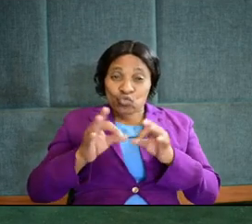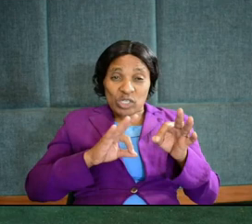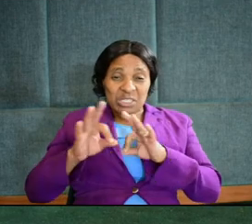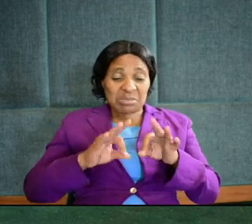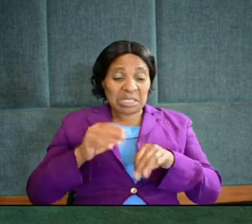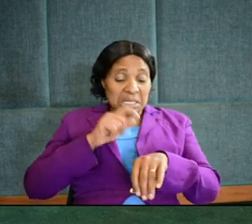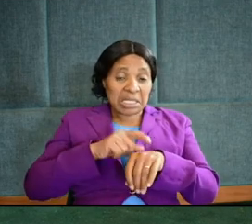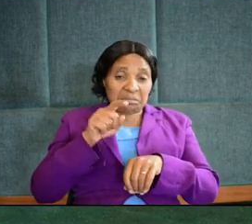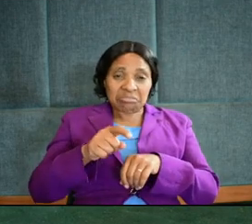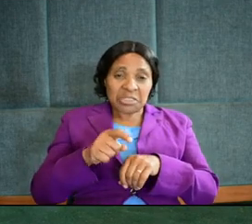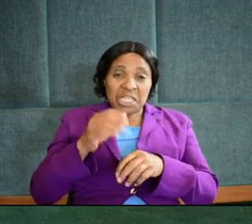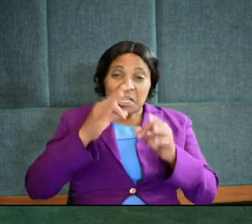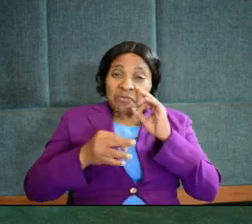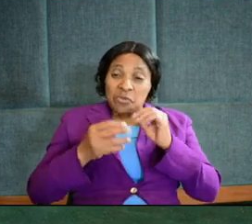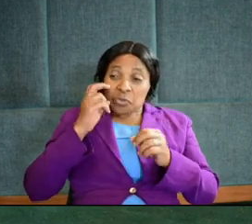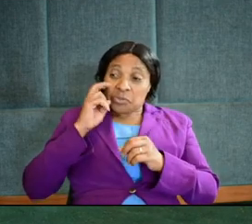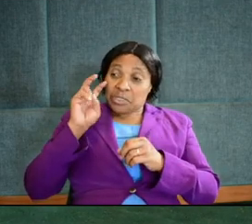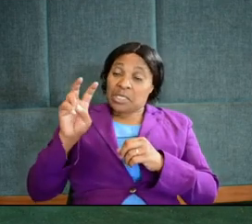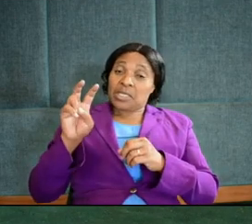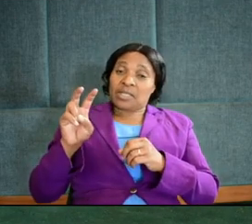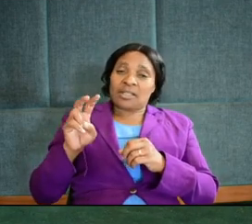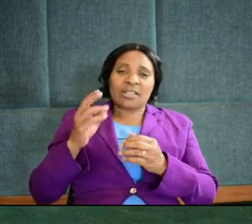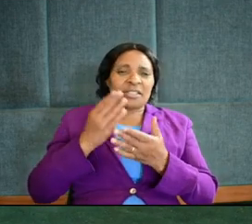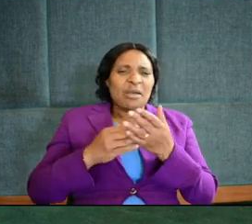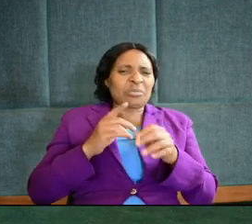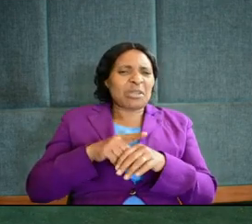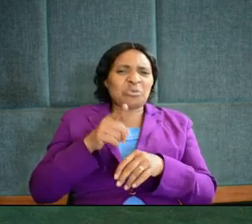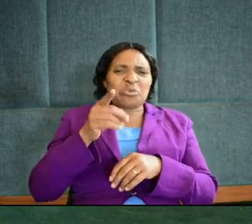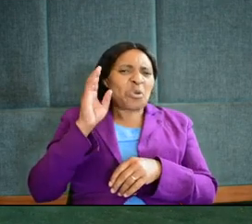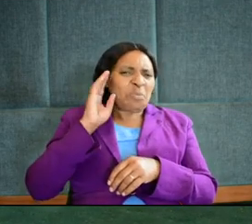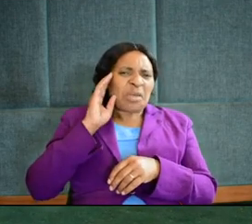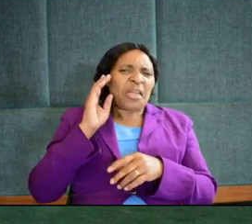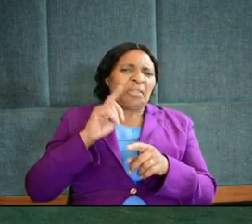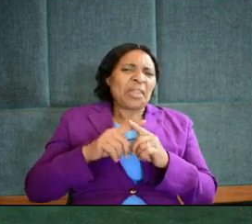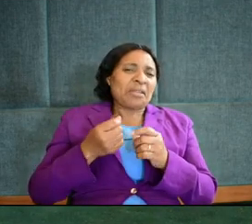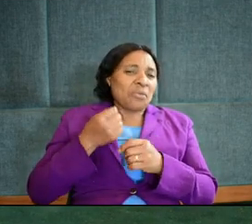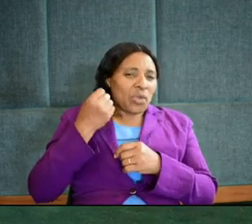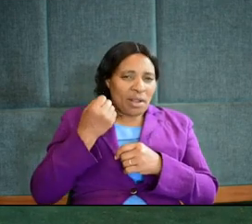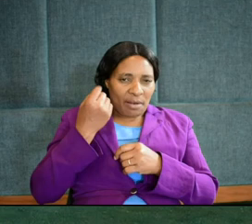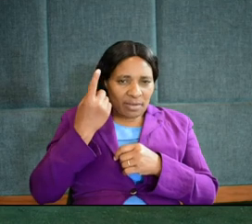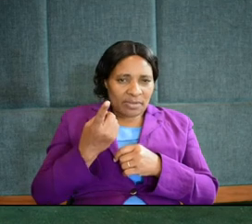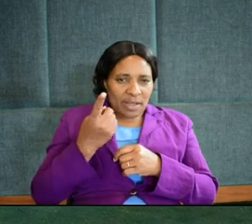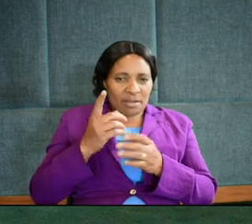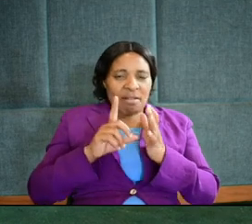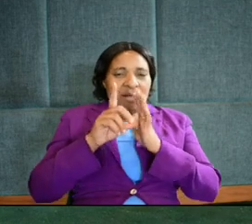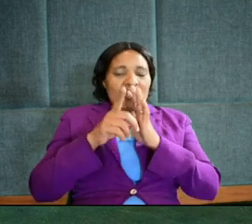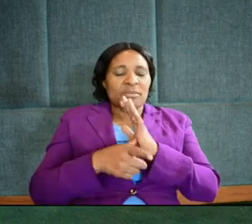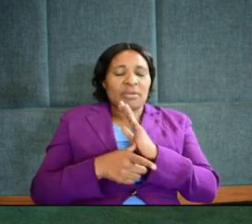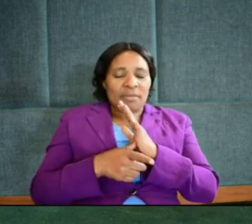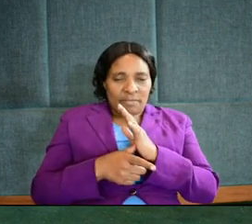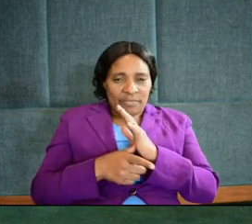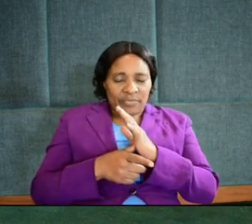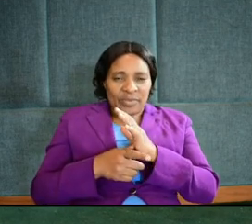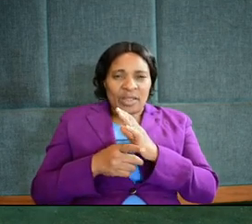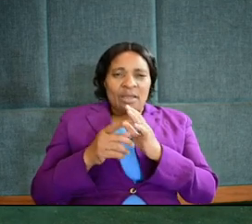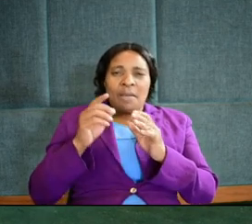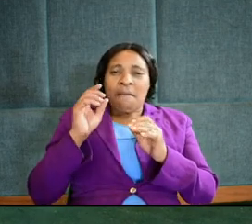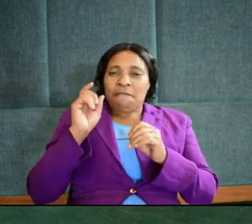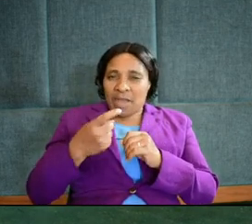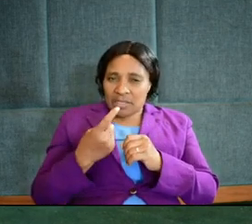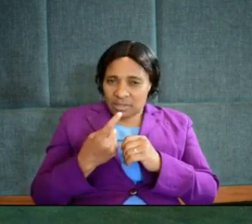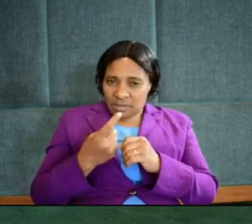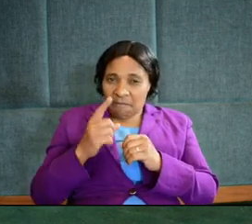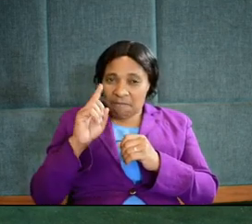kill you if you don't look? You know, so sometimes you obey and you understand later. You obey and understand